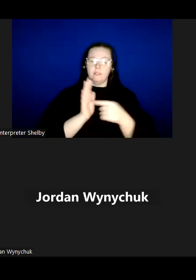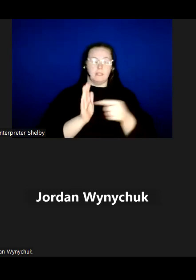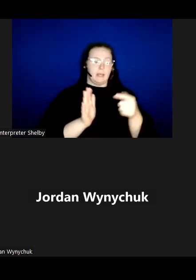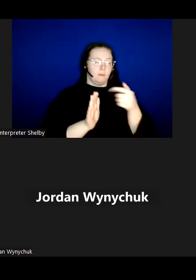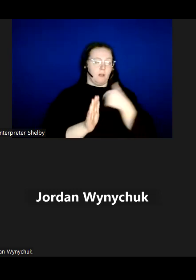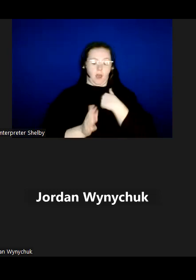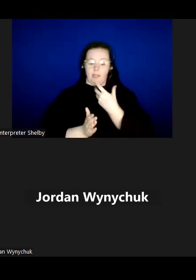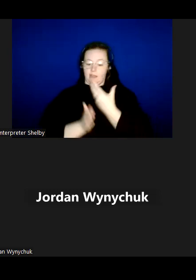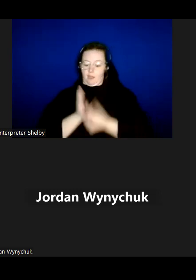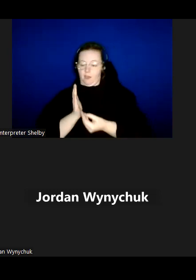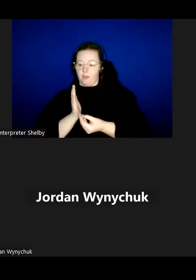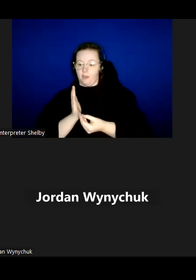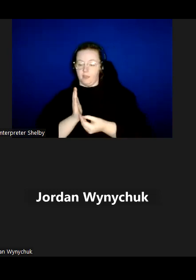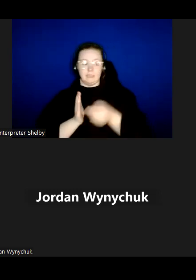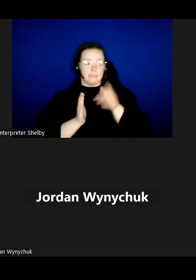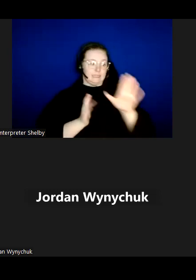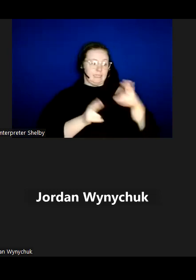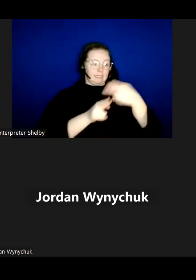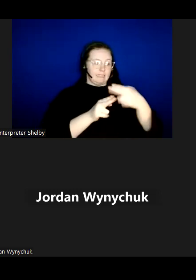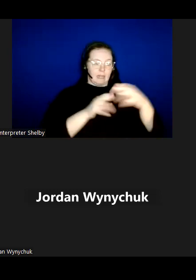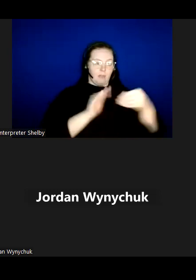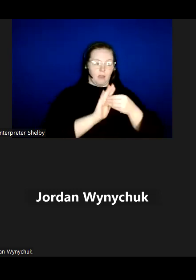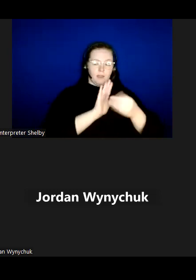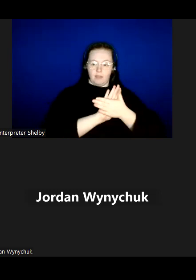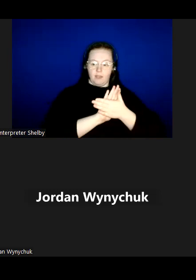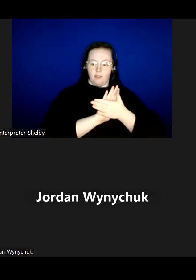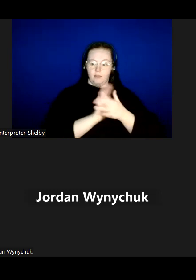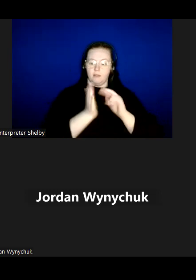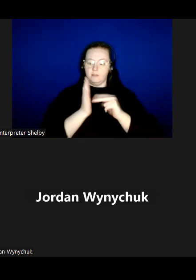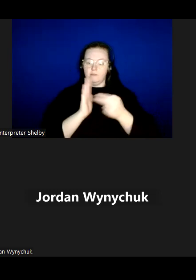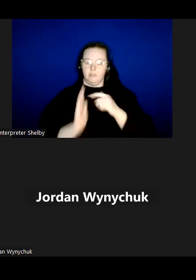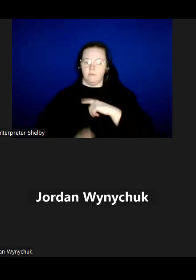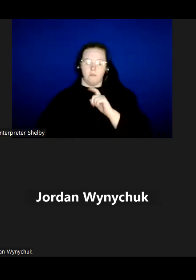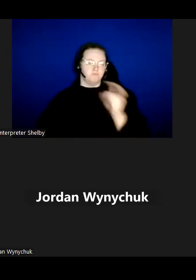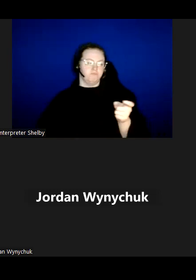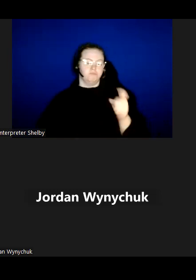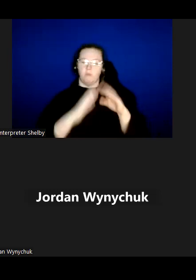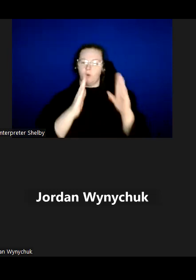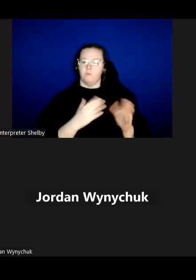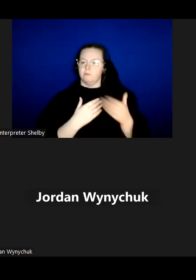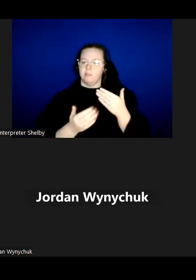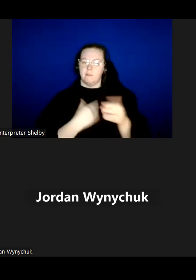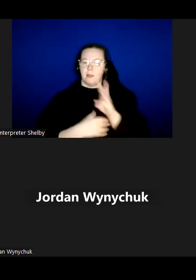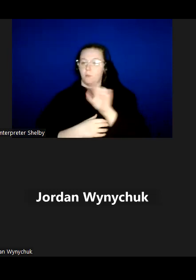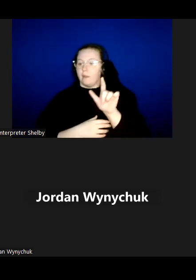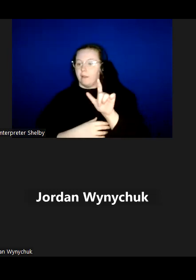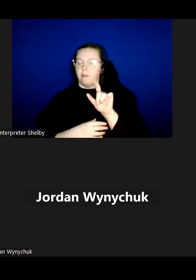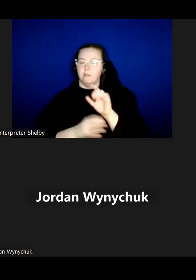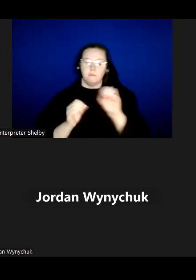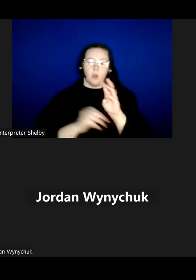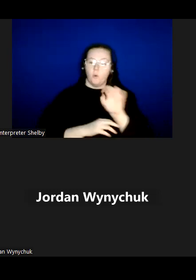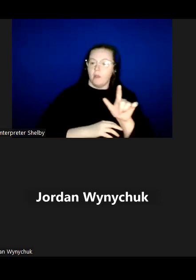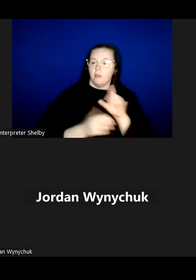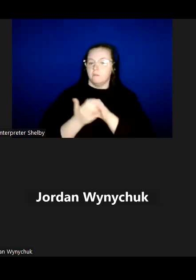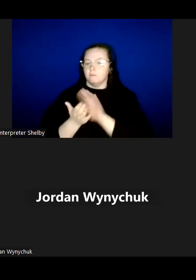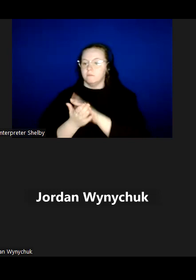the deed, and I die, he will get the family home regardless or not of whether there was a will or whether it was named in the will.